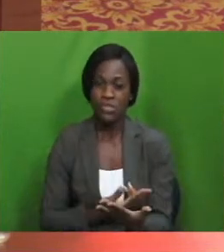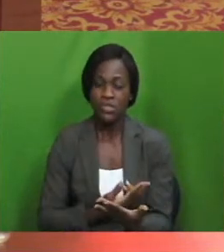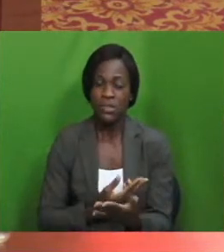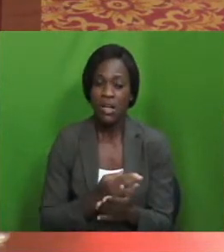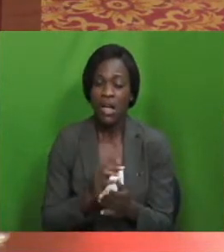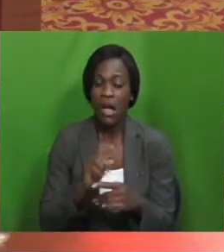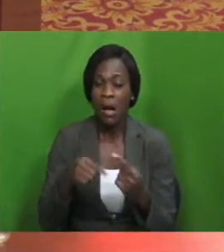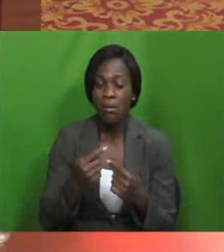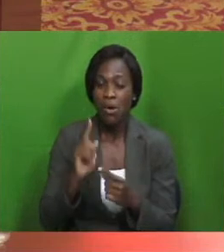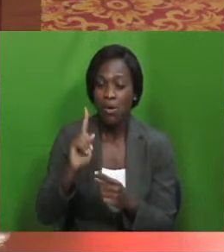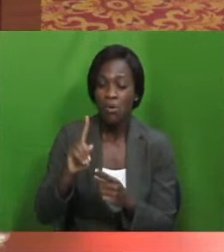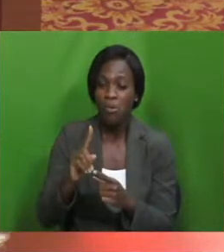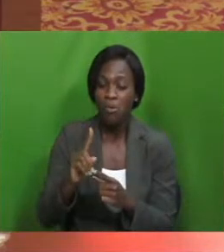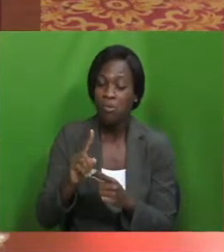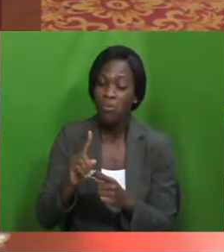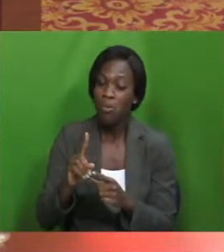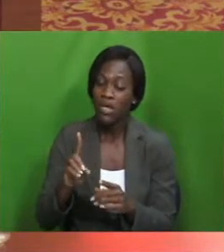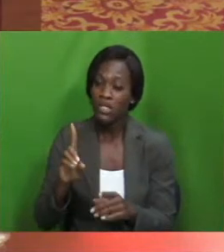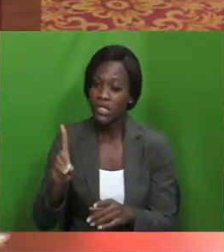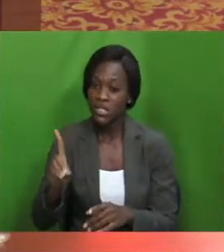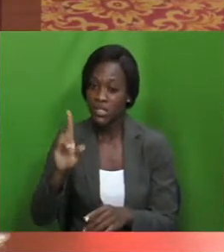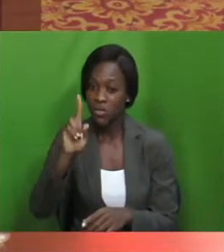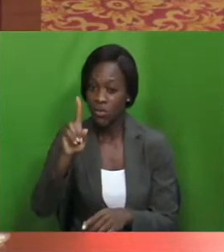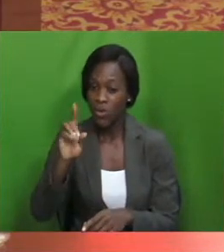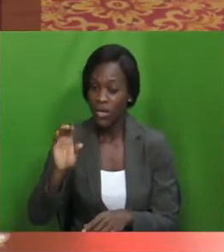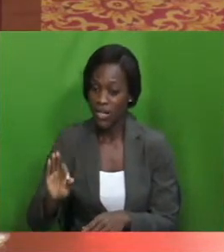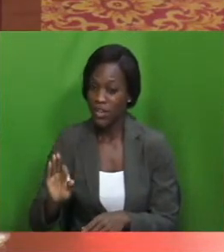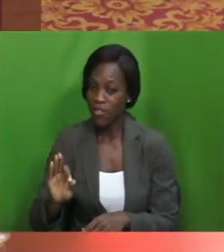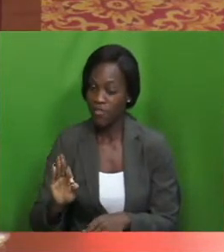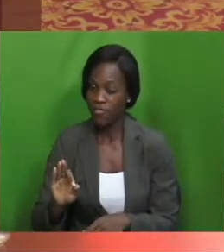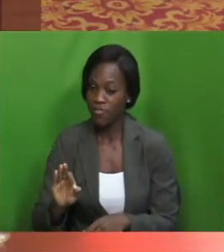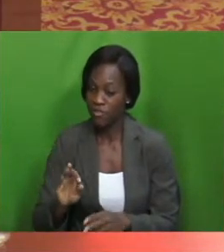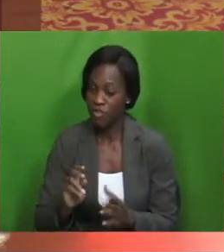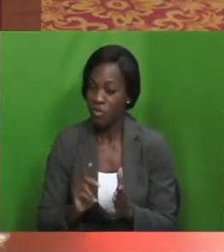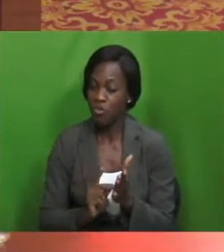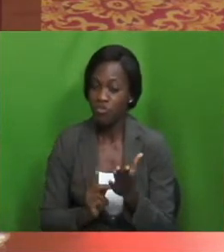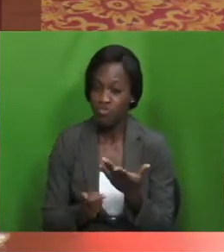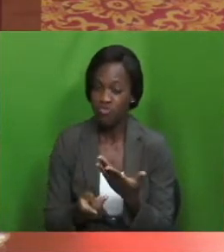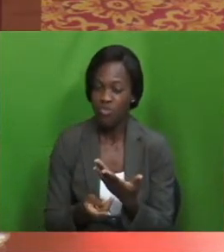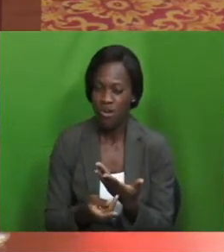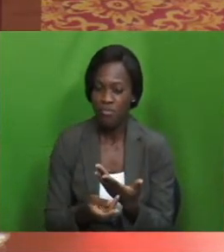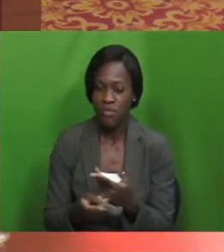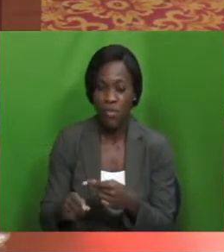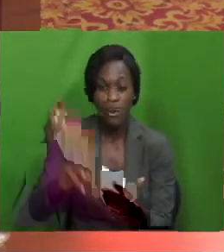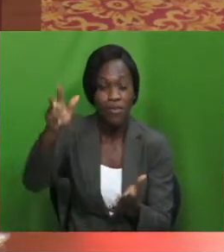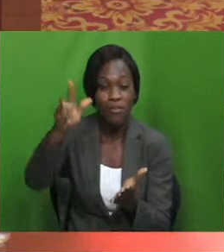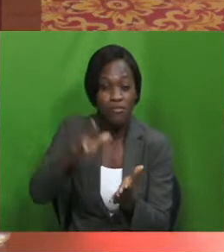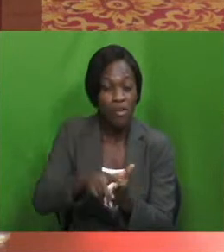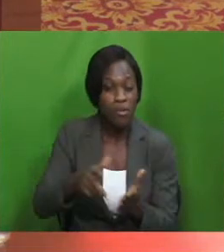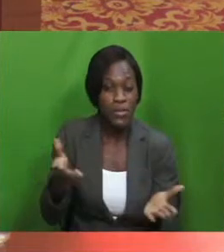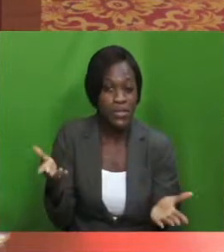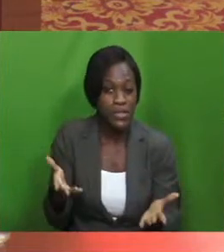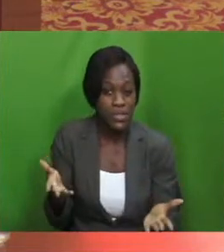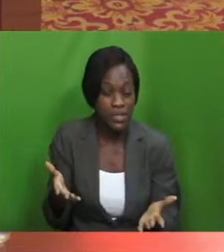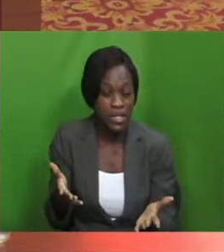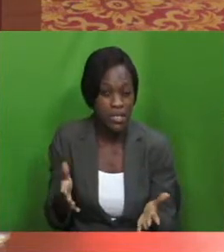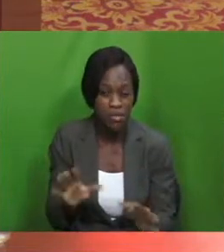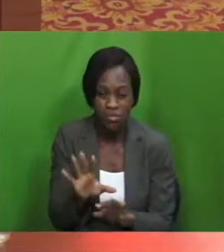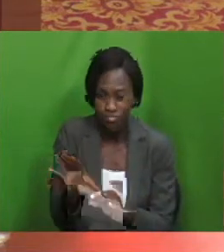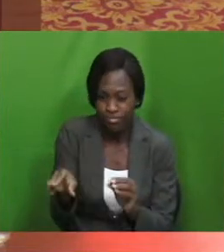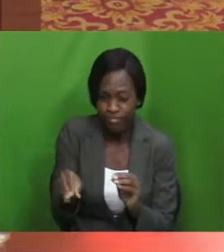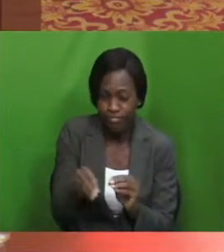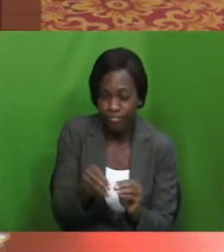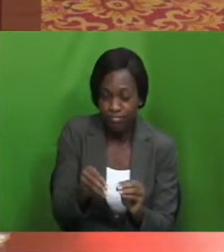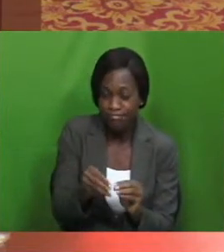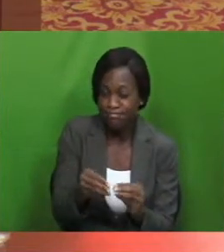District, One Factory initiative. The Finance Minister came to confirm that a total number of